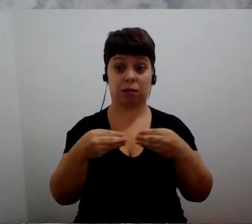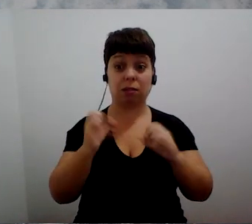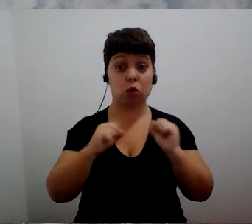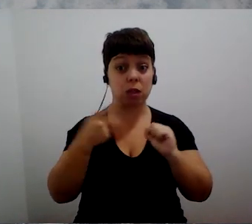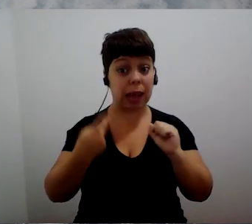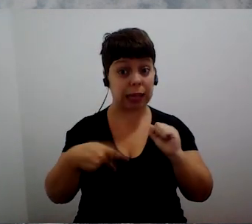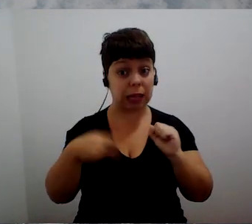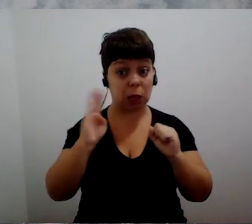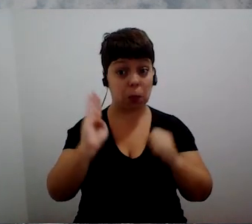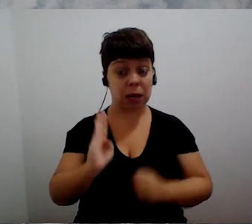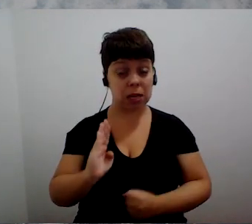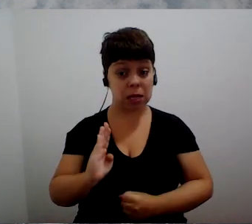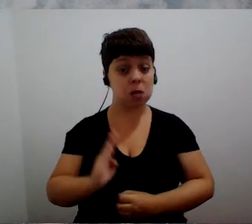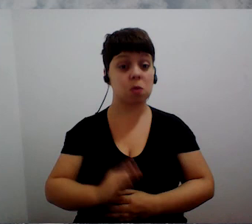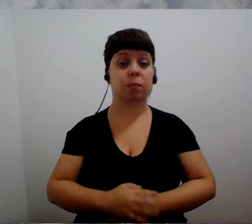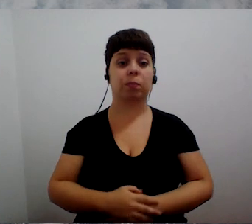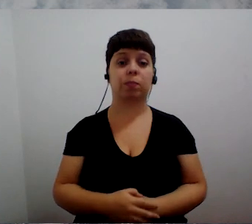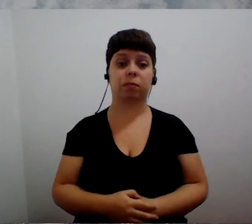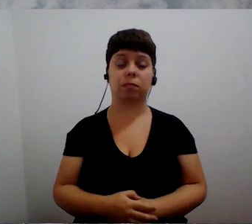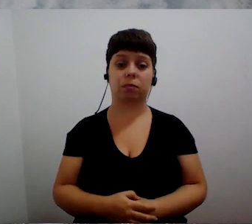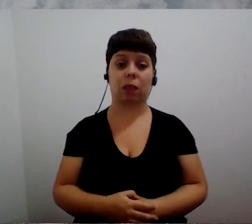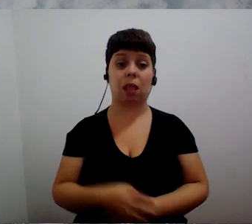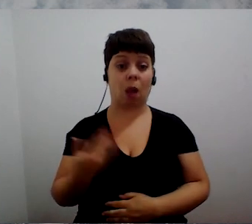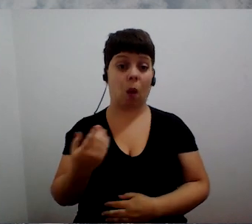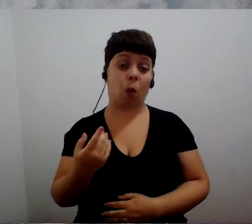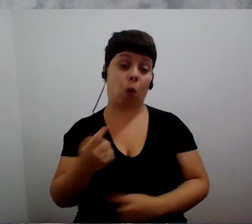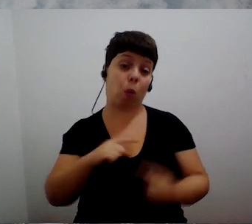the circular economy in plastic industry here in Brazil.